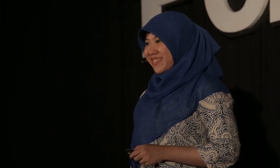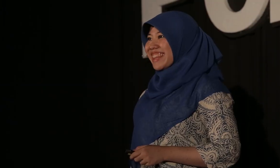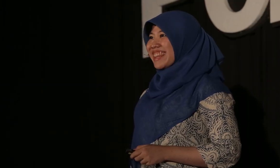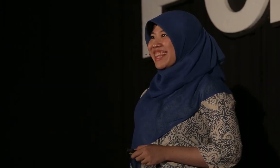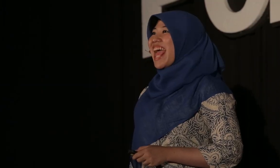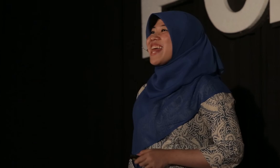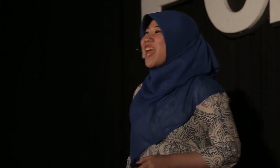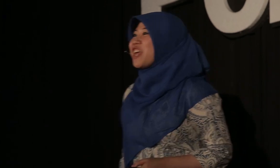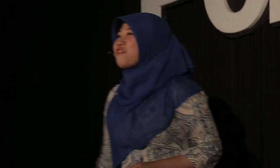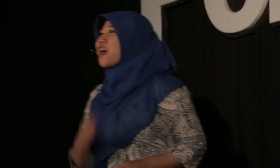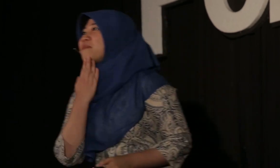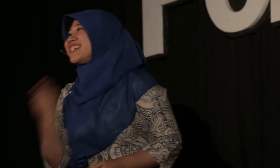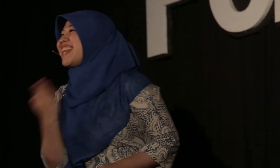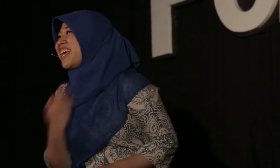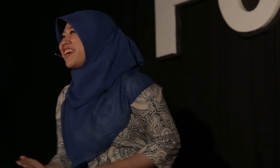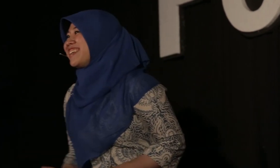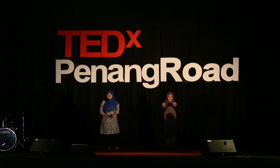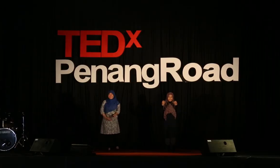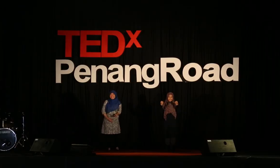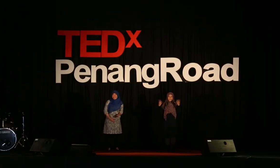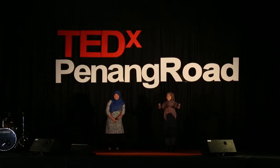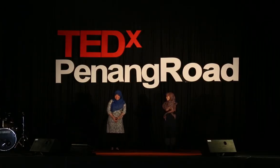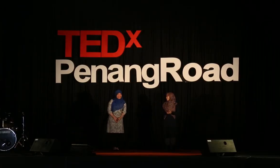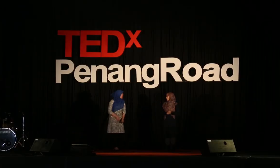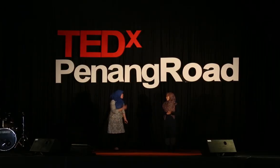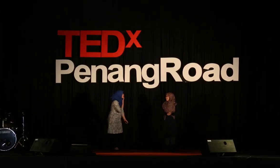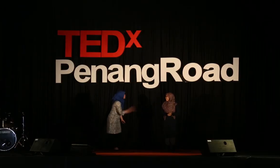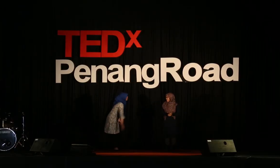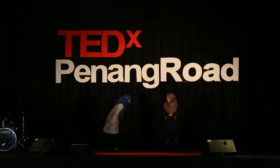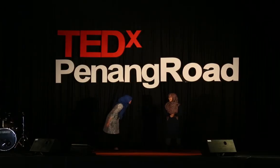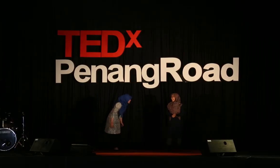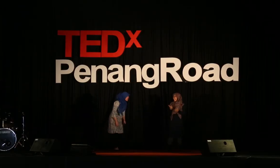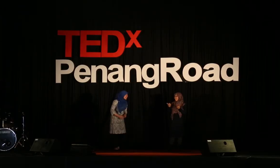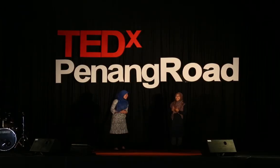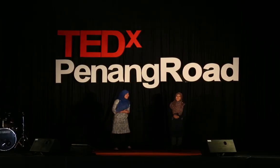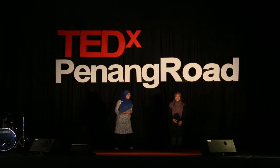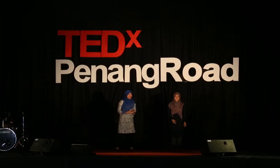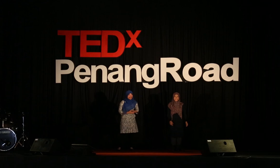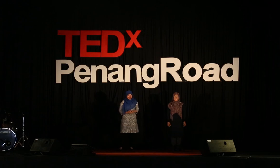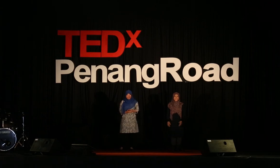Thank you very much. Thank you. Thank you.